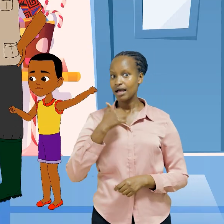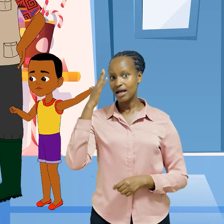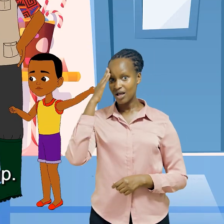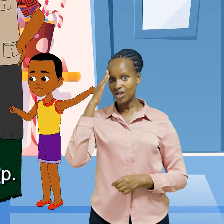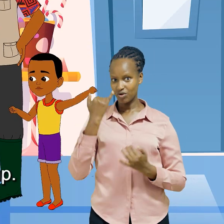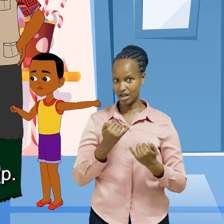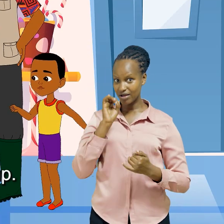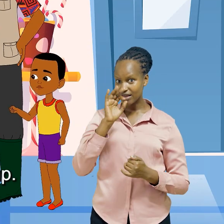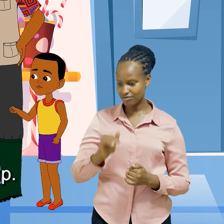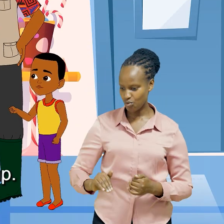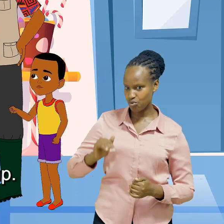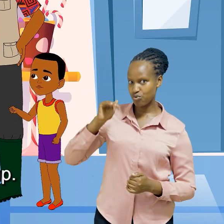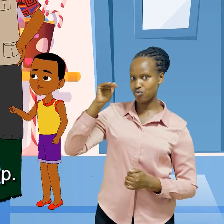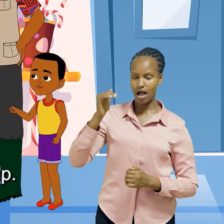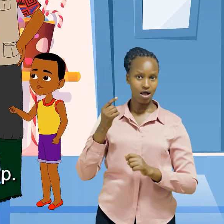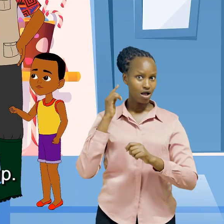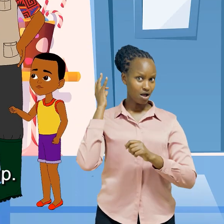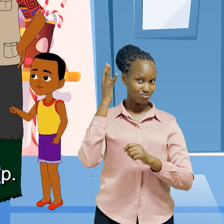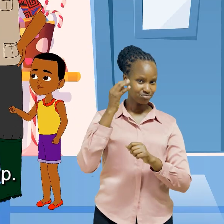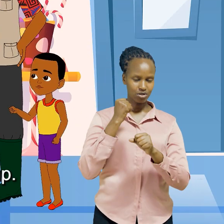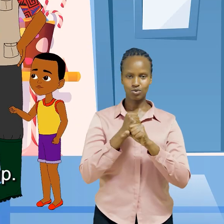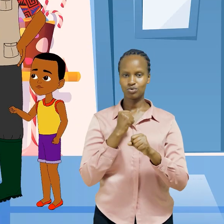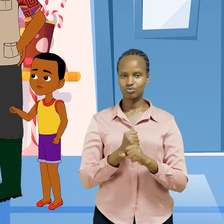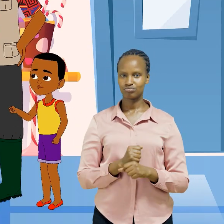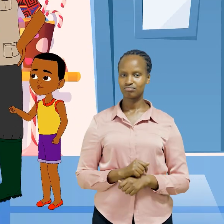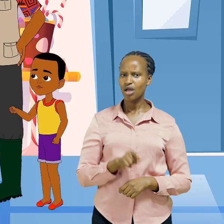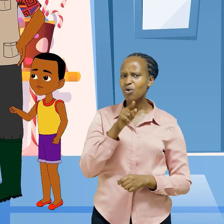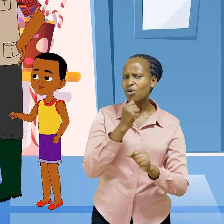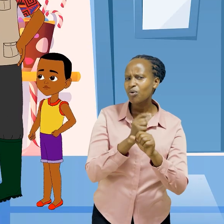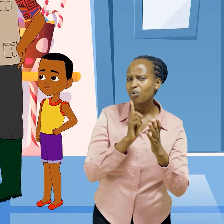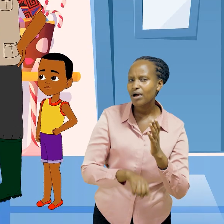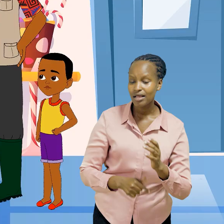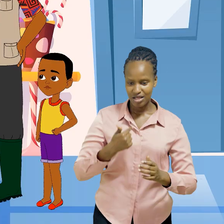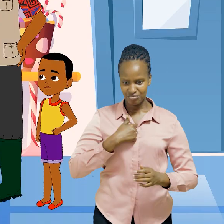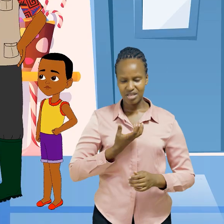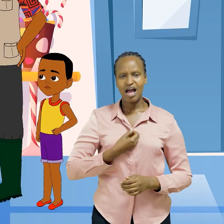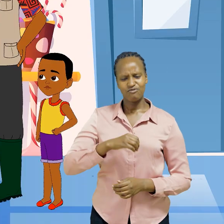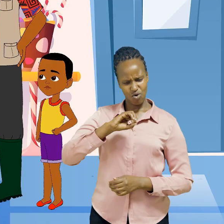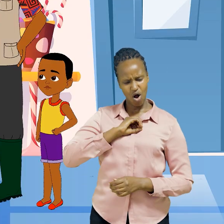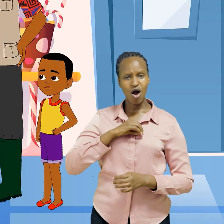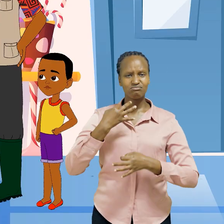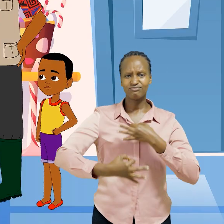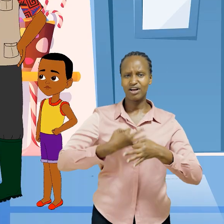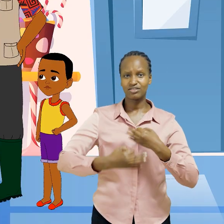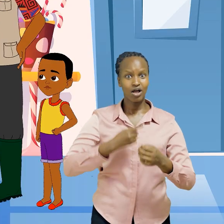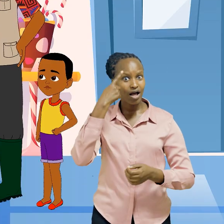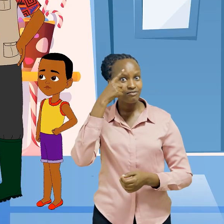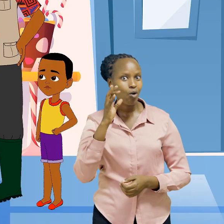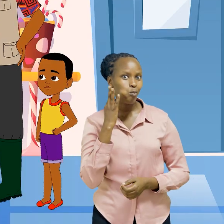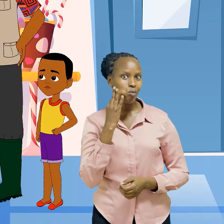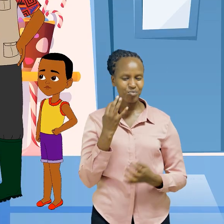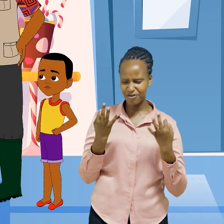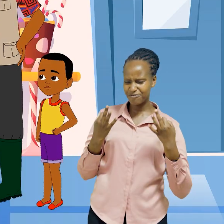lot. I now know what I'm going to do when I grow up. What is that? I am going to have my own candy